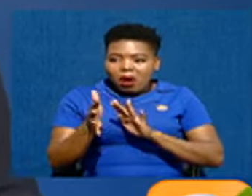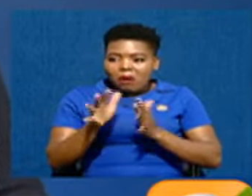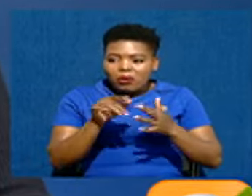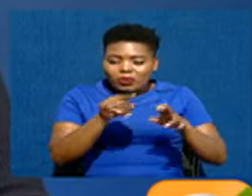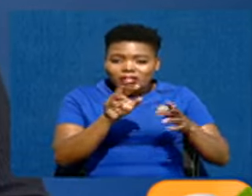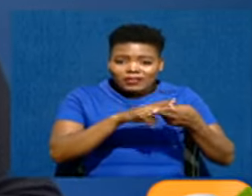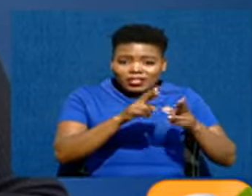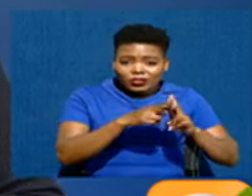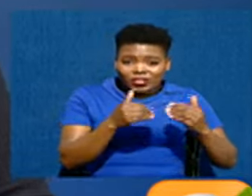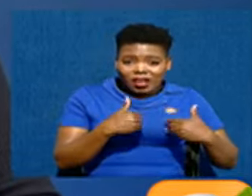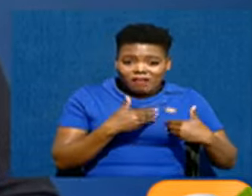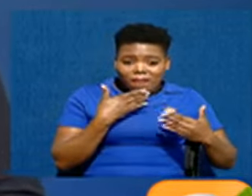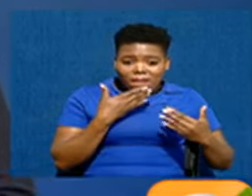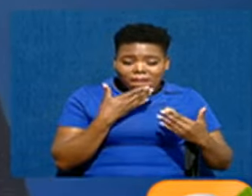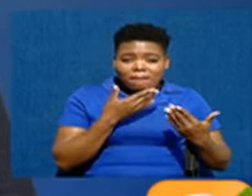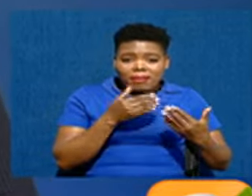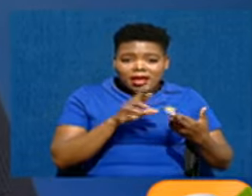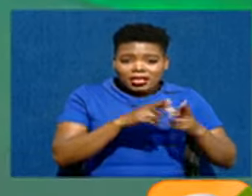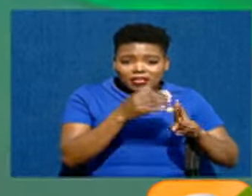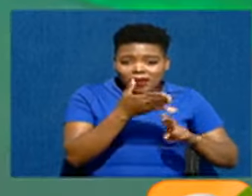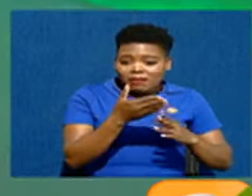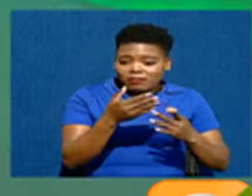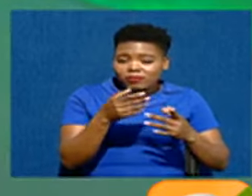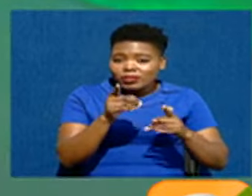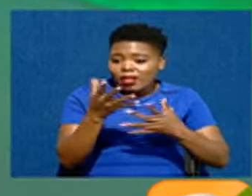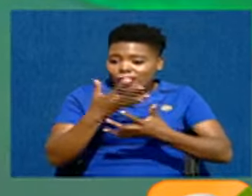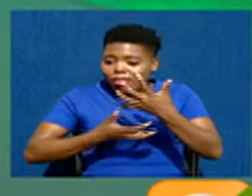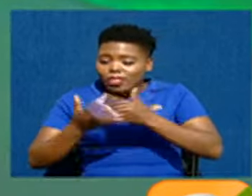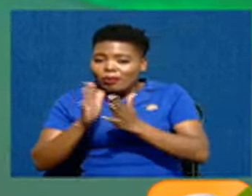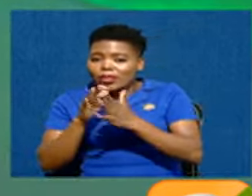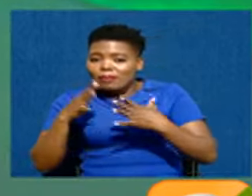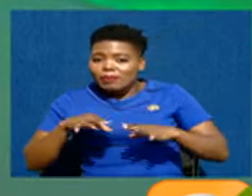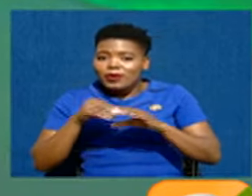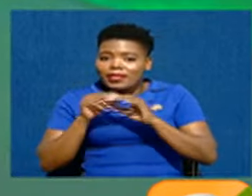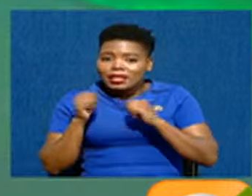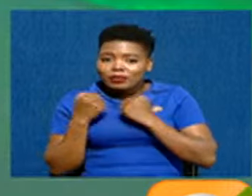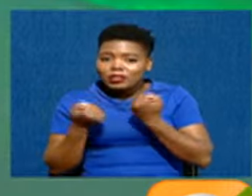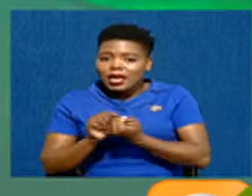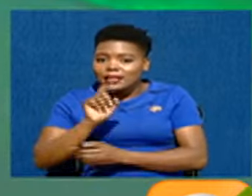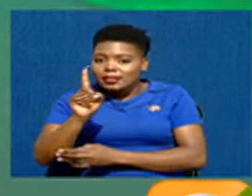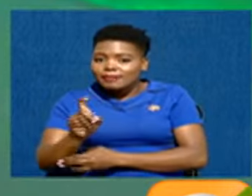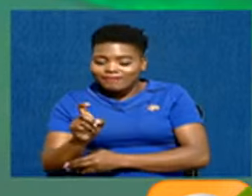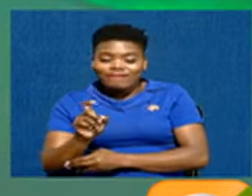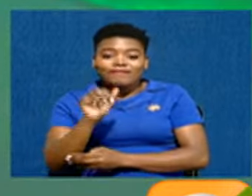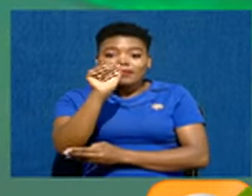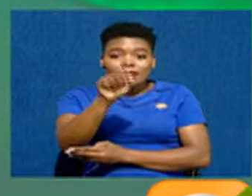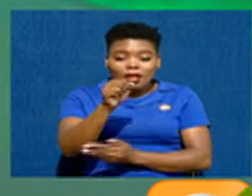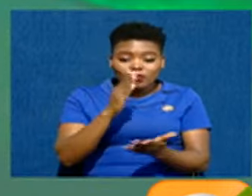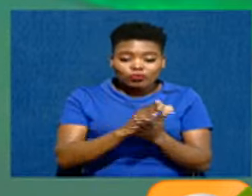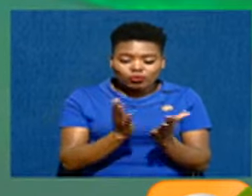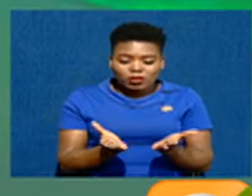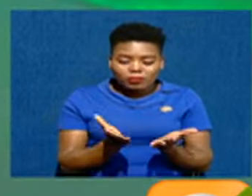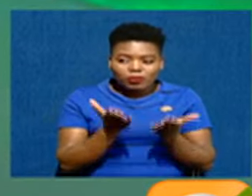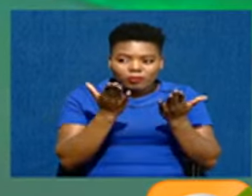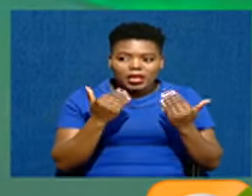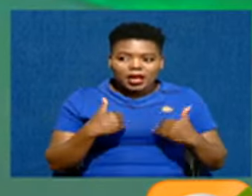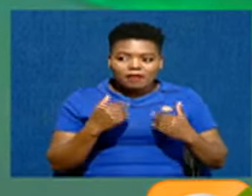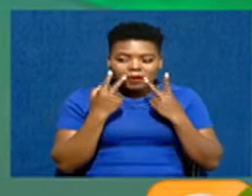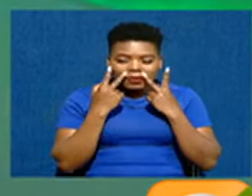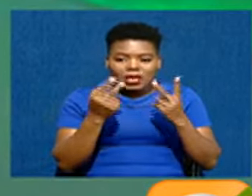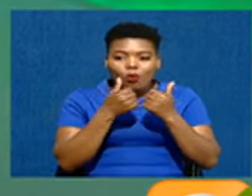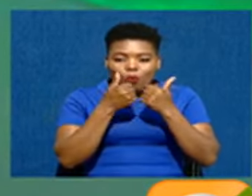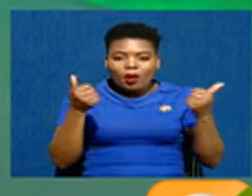able to integrate well in society? As I can say, there is a lot of great improvement in my life, like how I relate